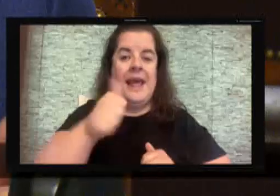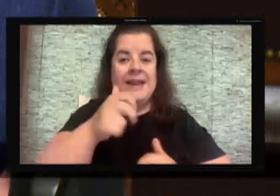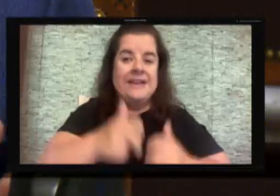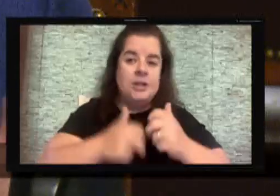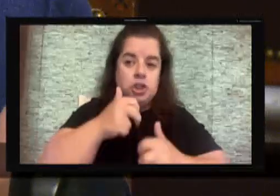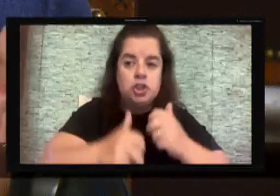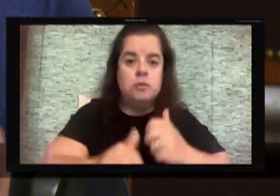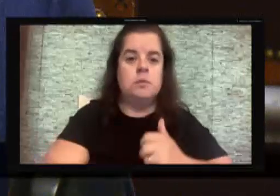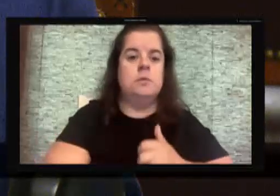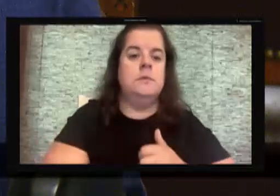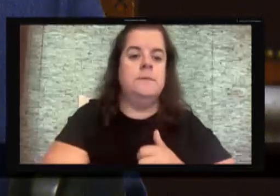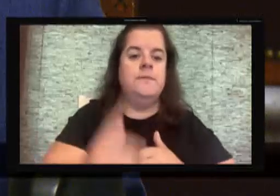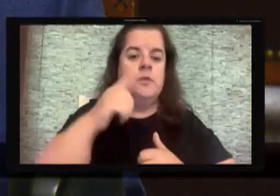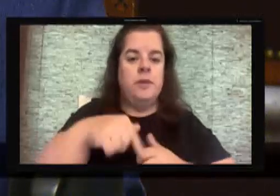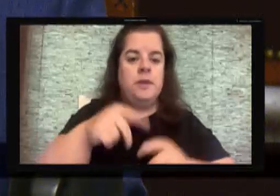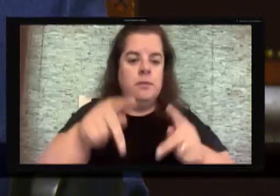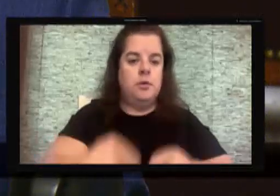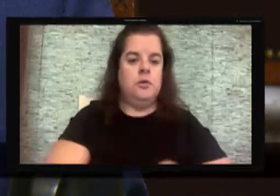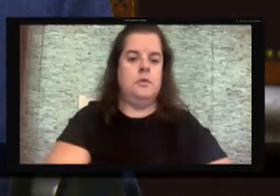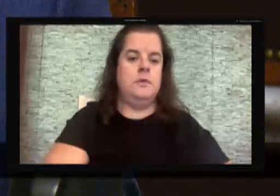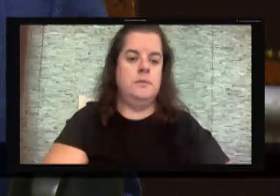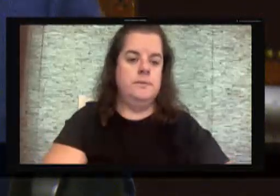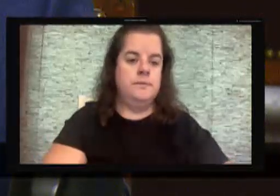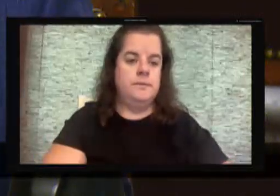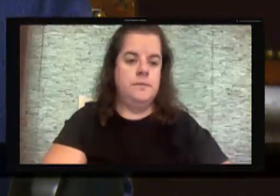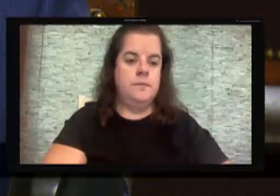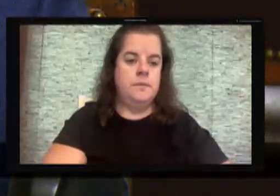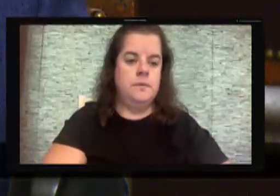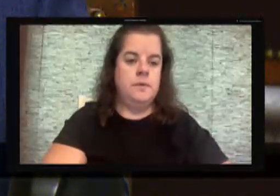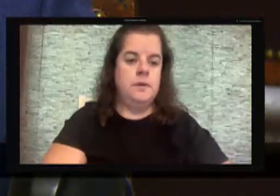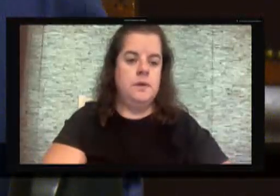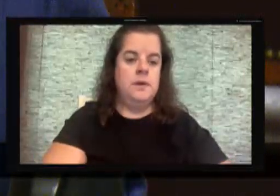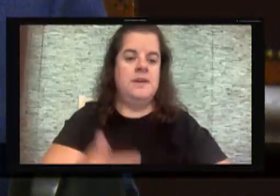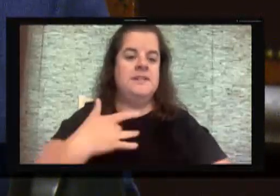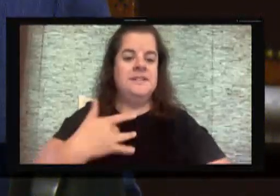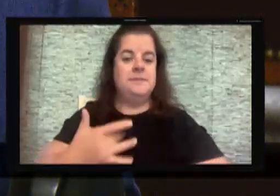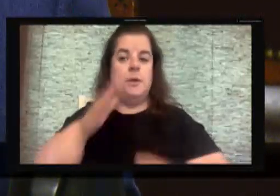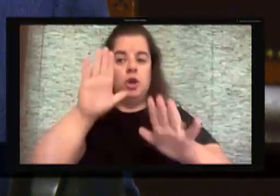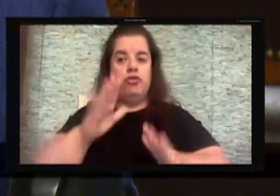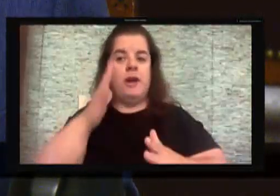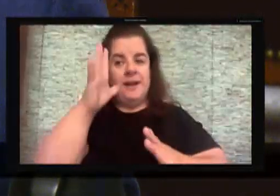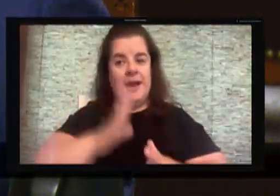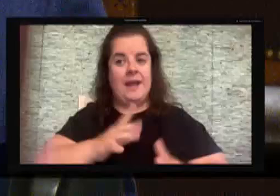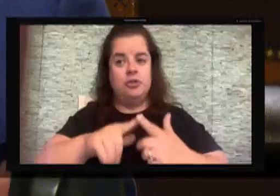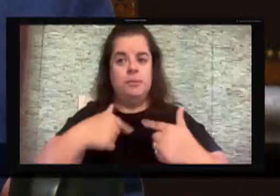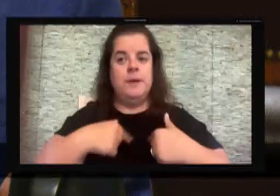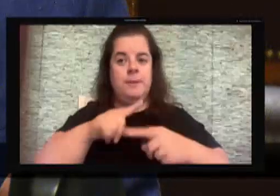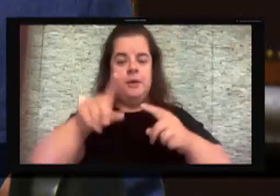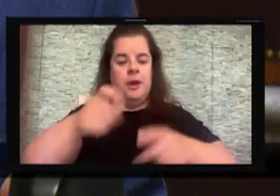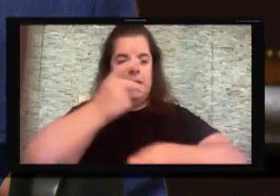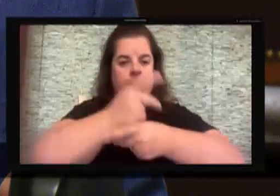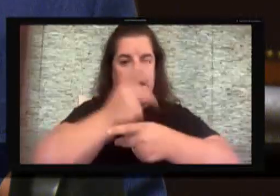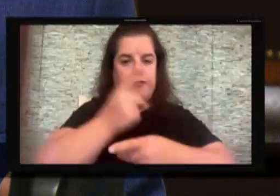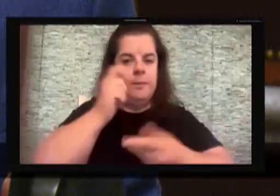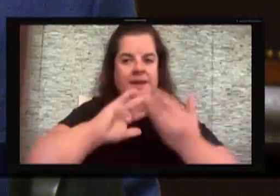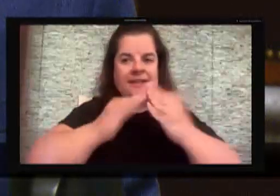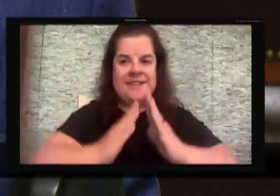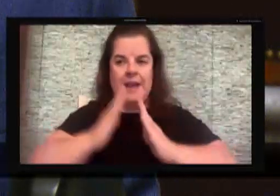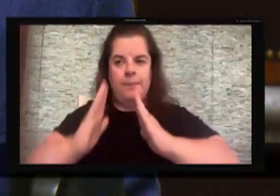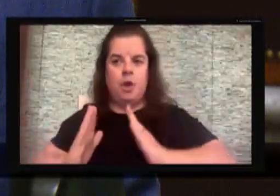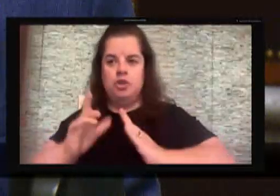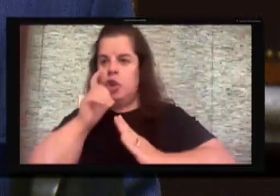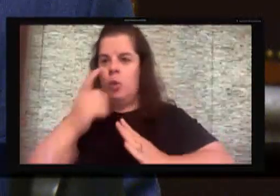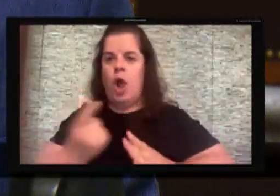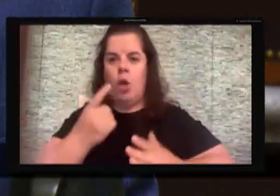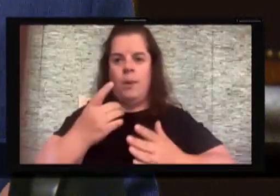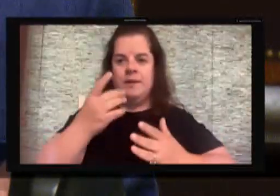individual? He seems like a great guy to me, and I gave him a ringing endorsement. But I think you got to be careful there because neighbors don't always get along. I get